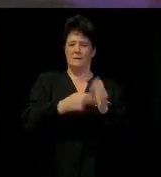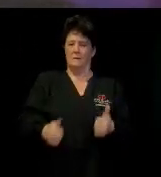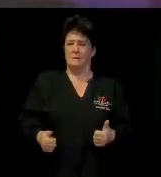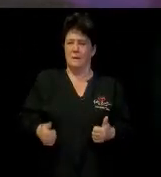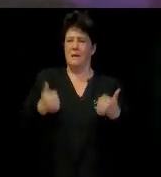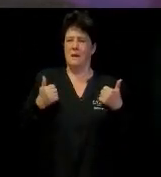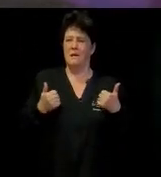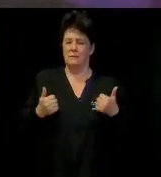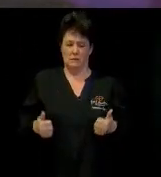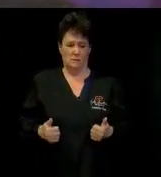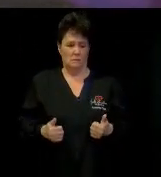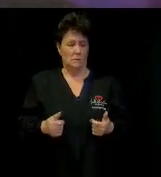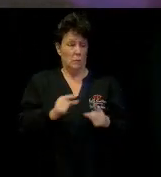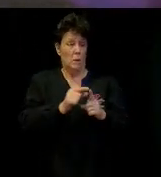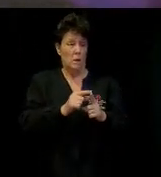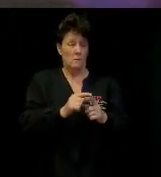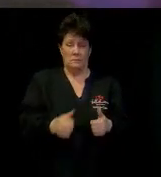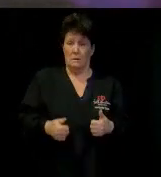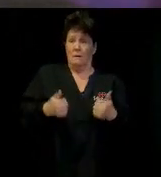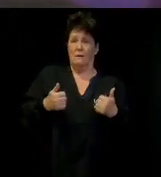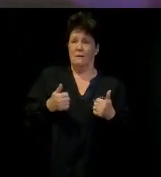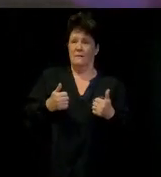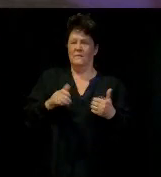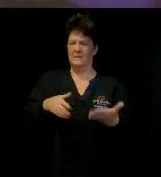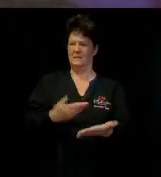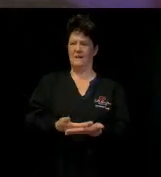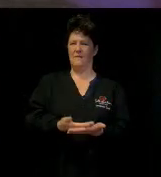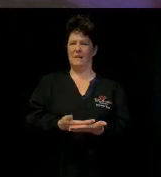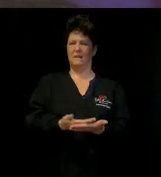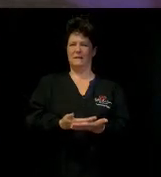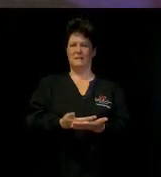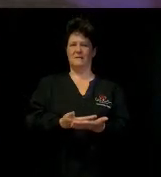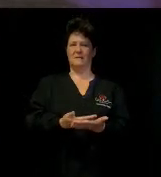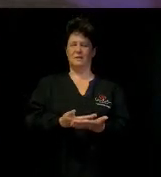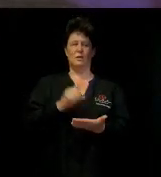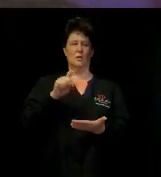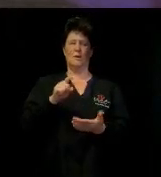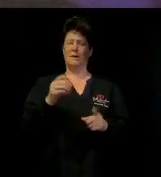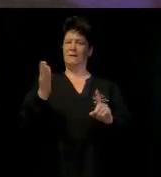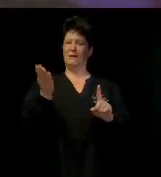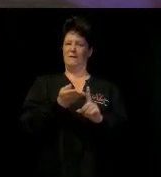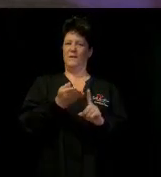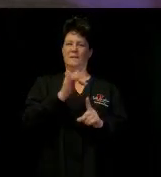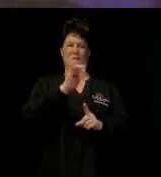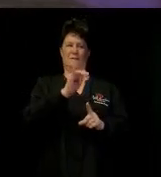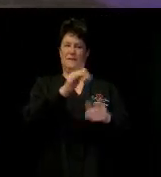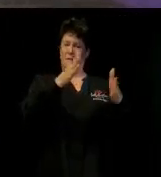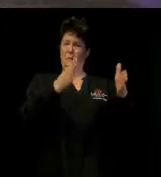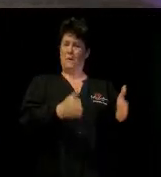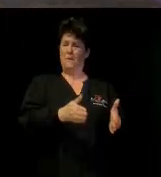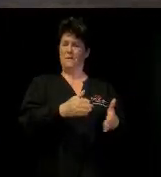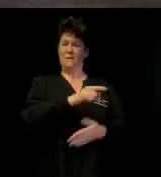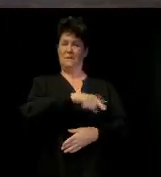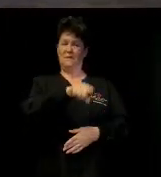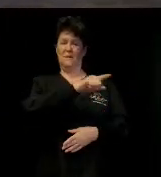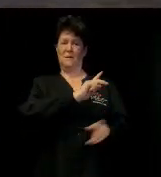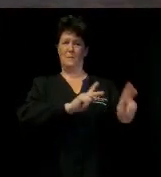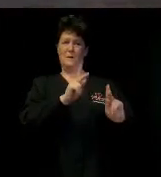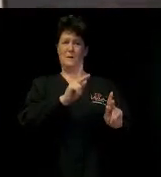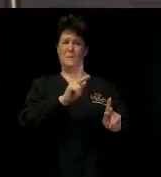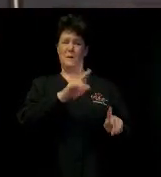their hearts. It's evident that there is no convincing this joke. You ain't telling him otherwise, right? You ever have those people who are super